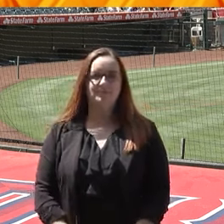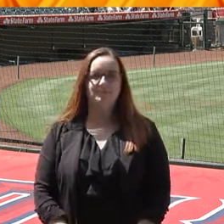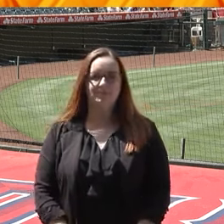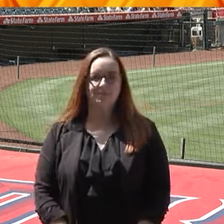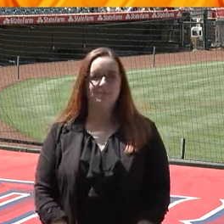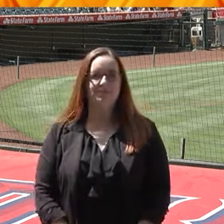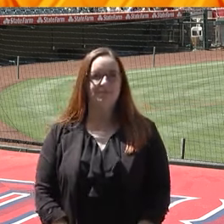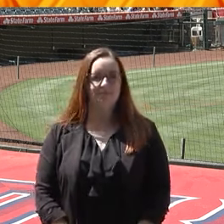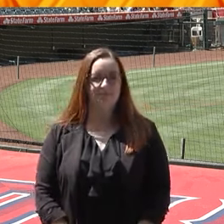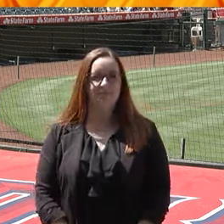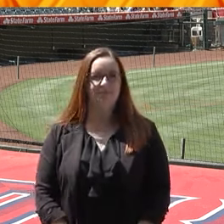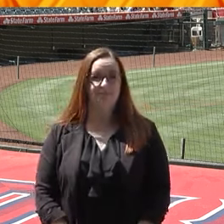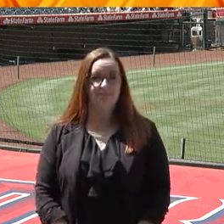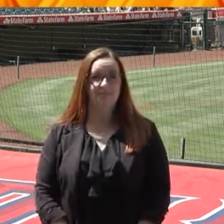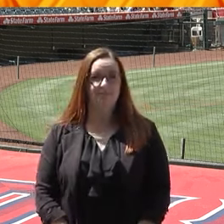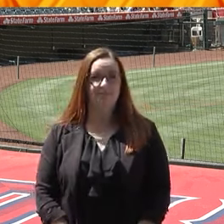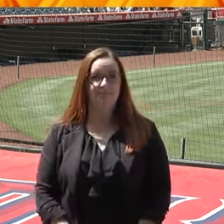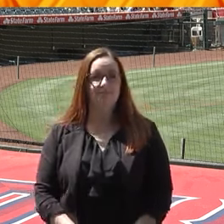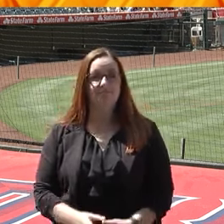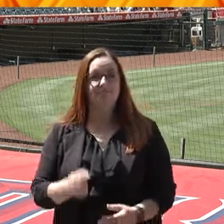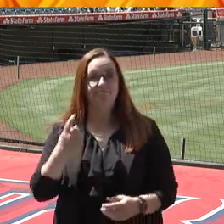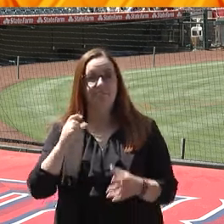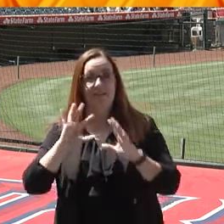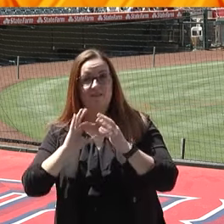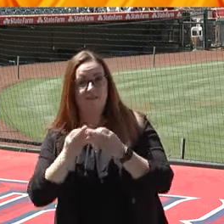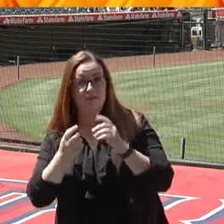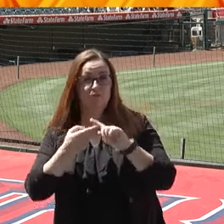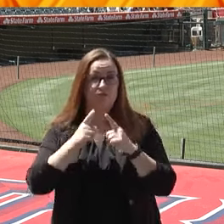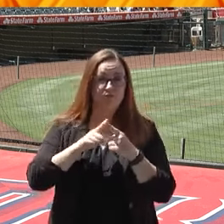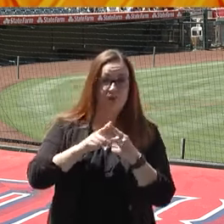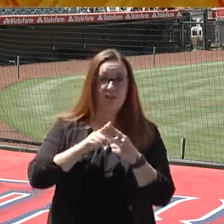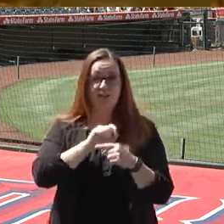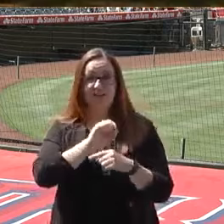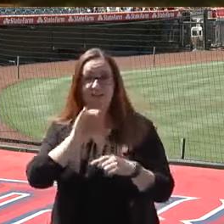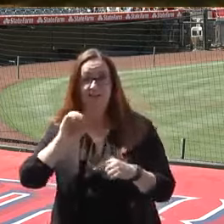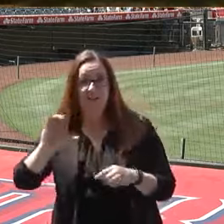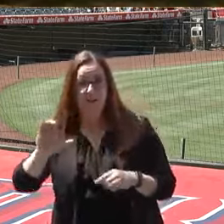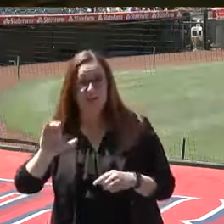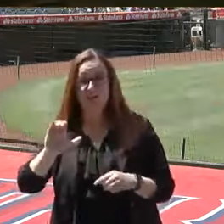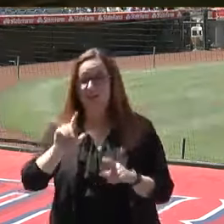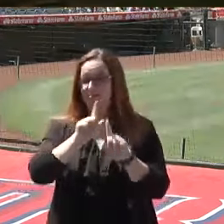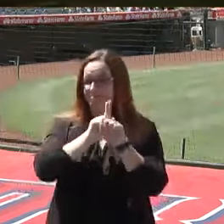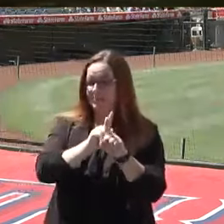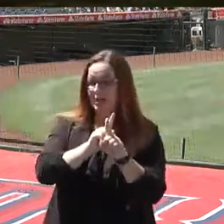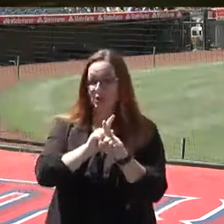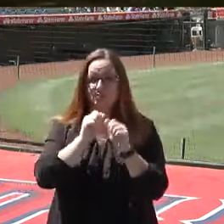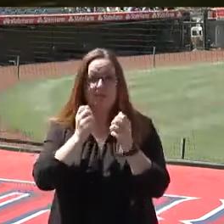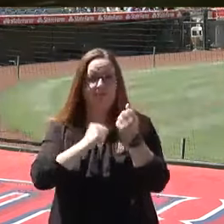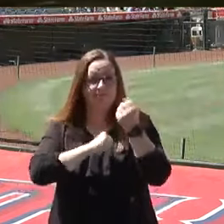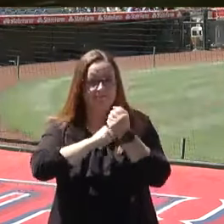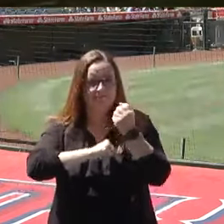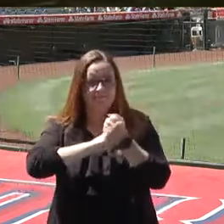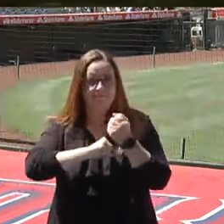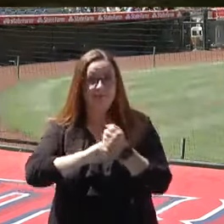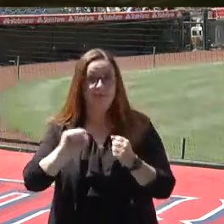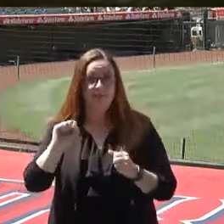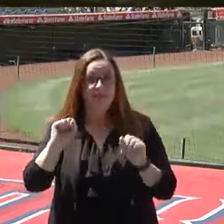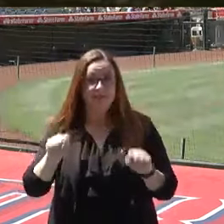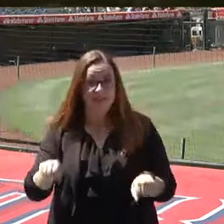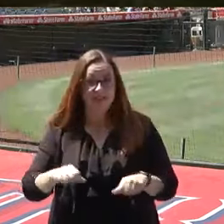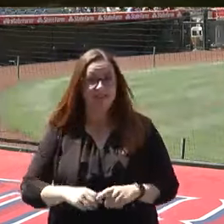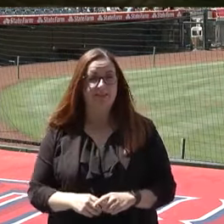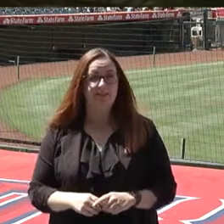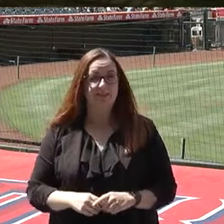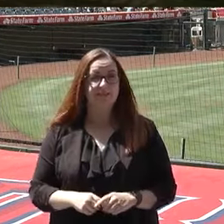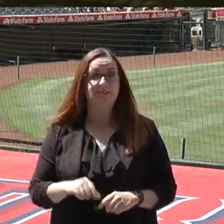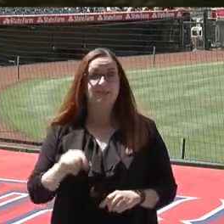We've all had support from family, friends, faculty, mentors, and so many more. If you have